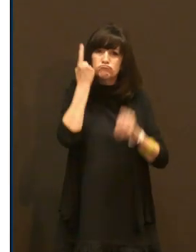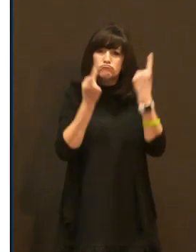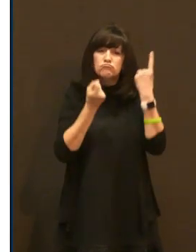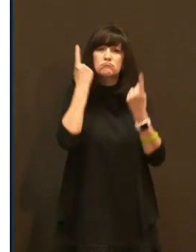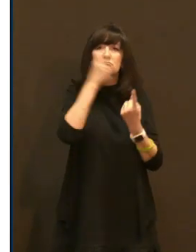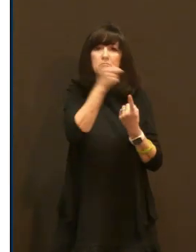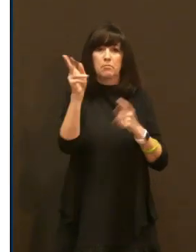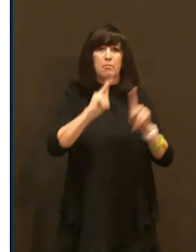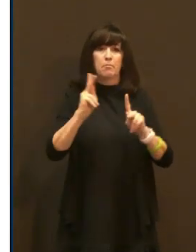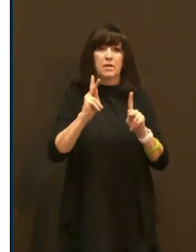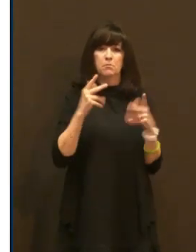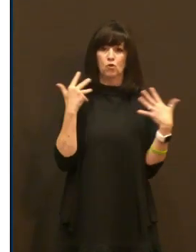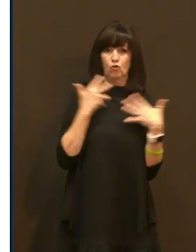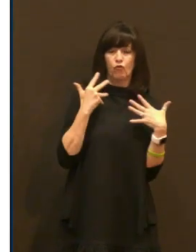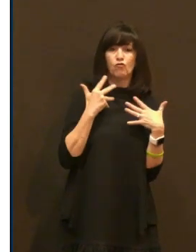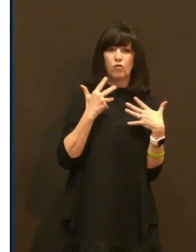testing,